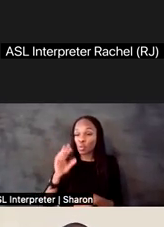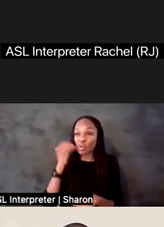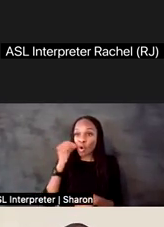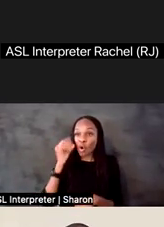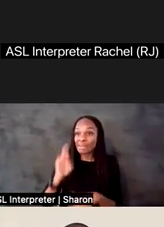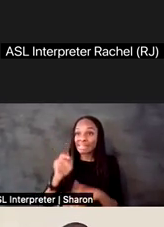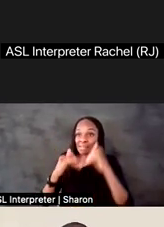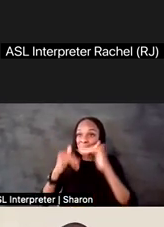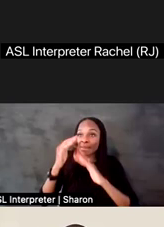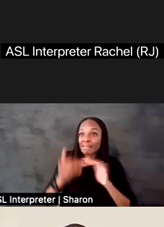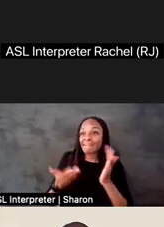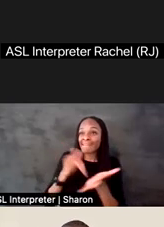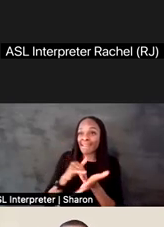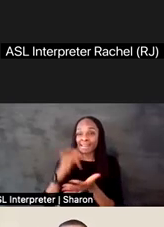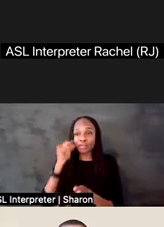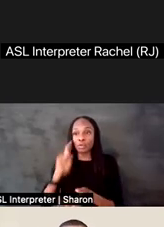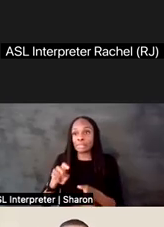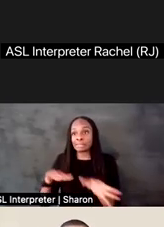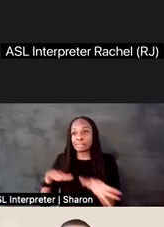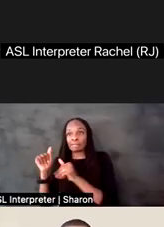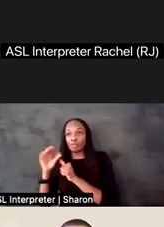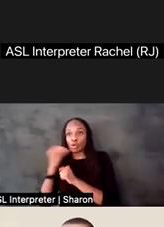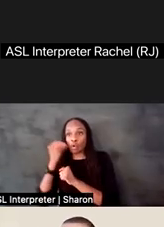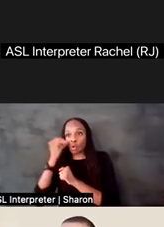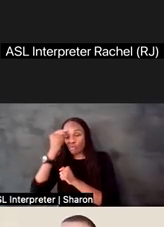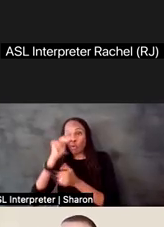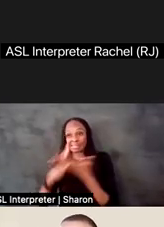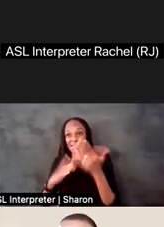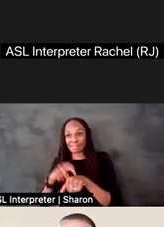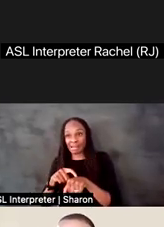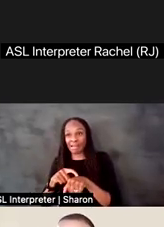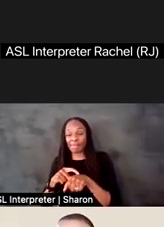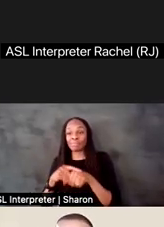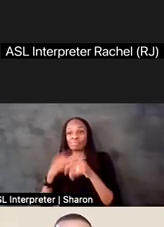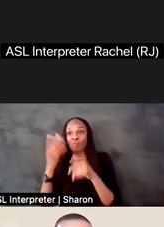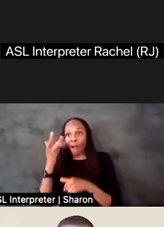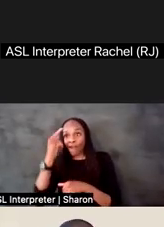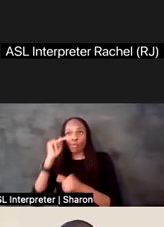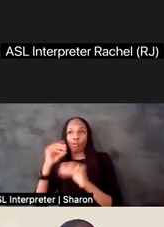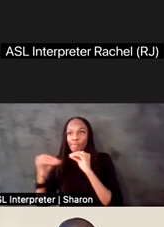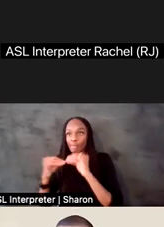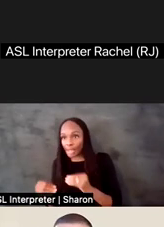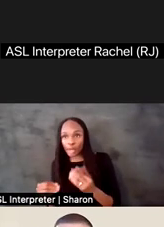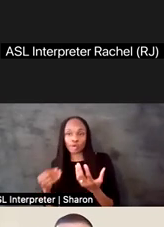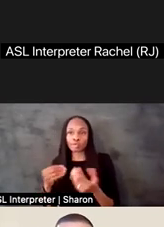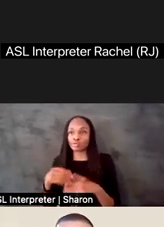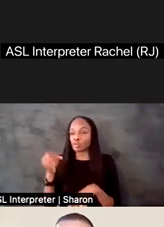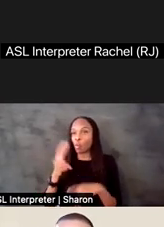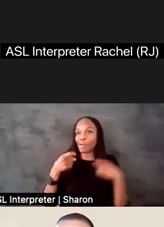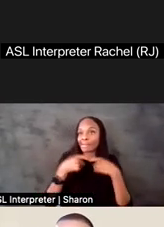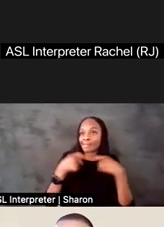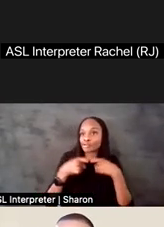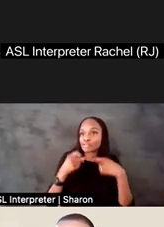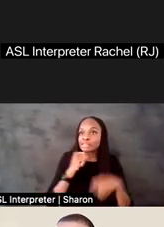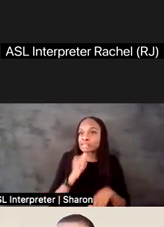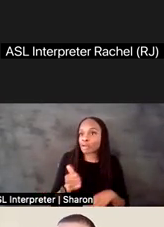need to be out of it for a little bit of time so repairs could happen, or electricity is out and